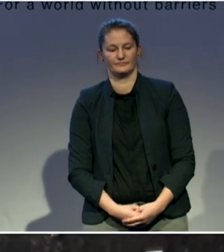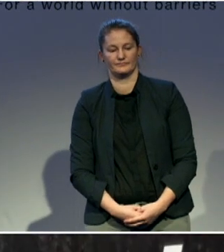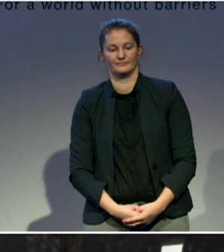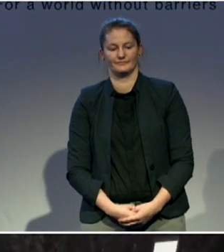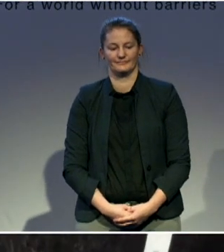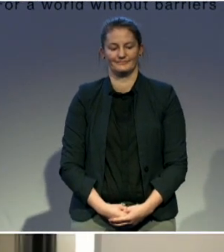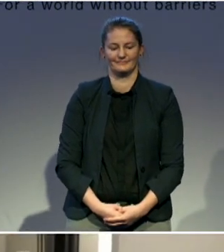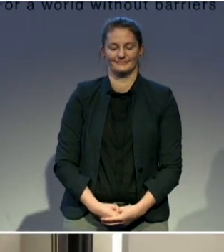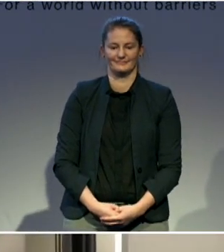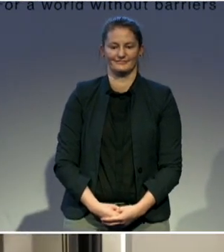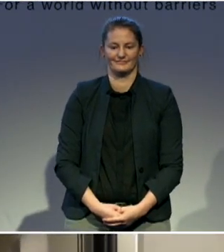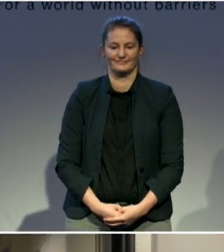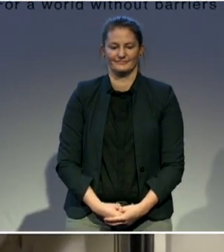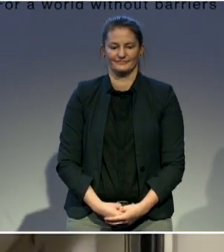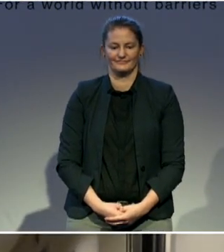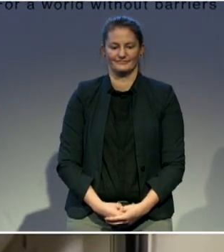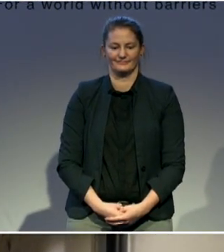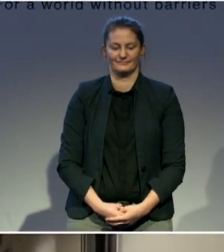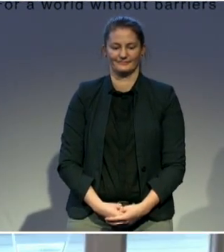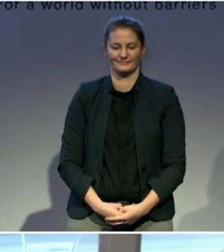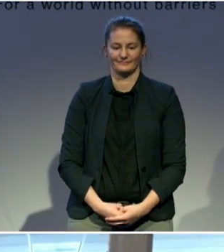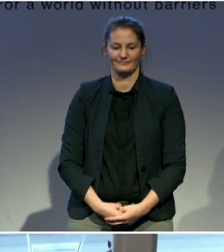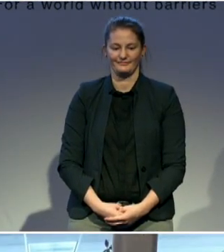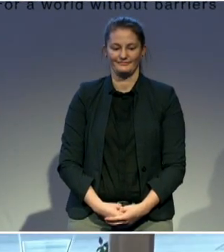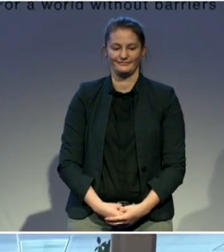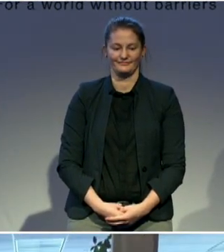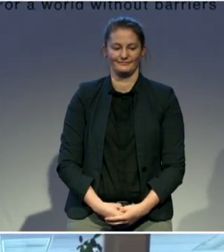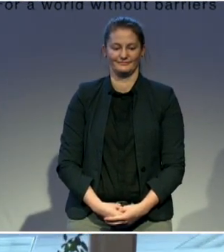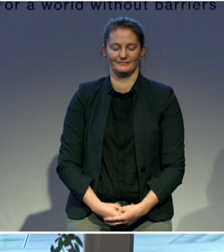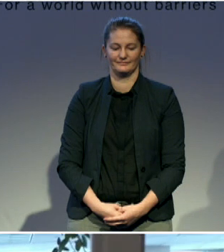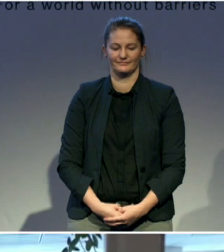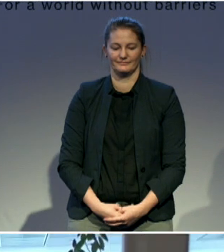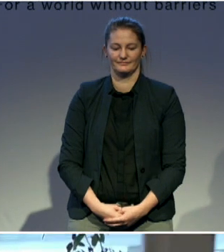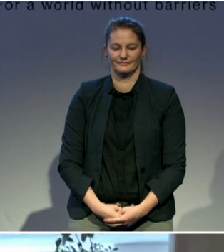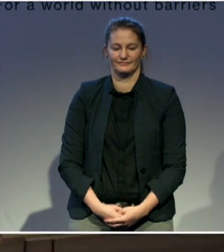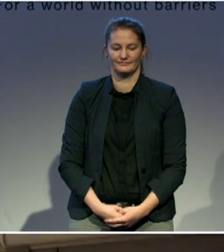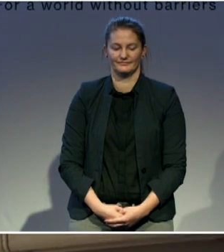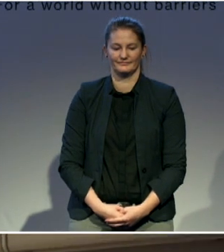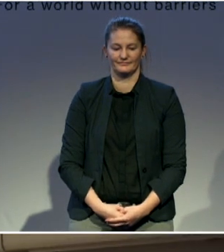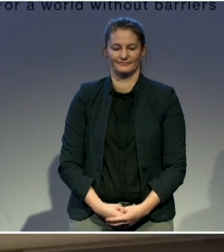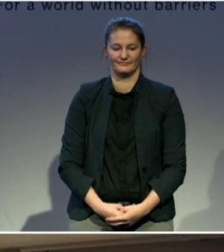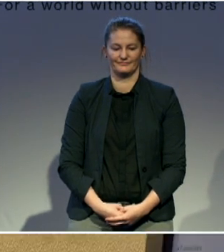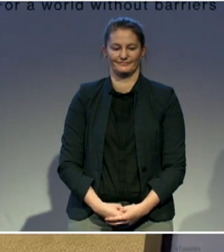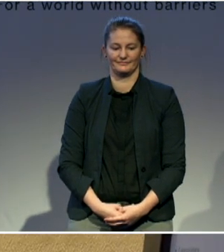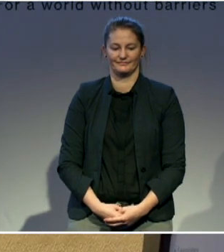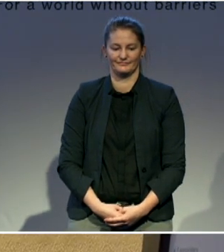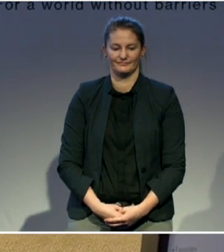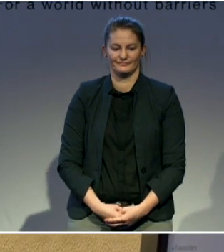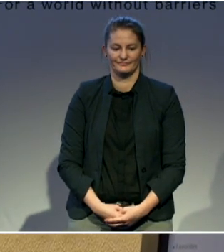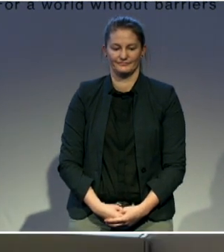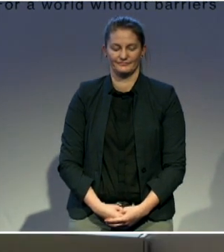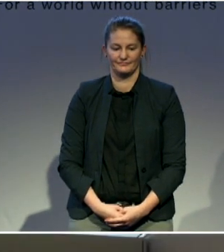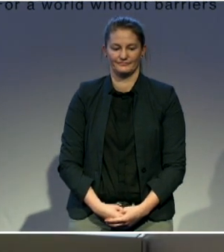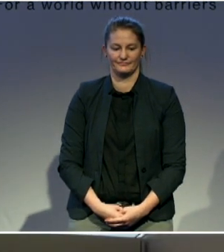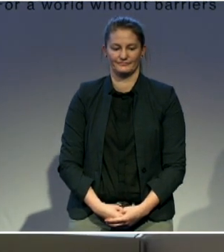these issues and make sure that they get taken care of and addressed in a timely fashion so that the city